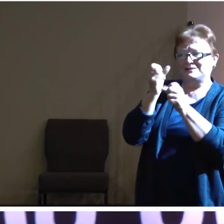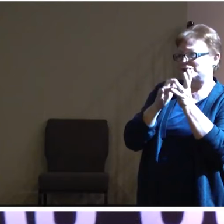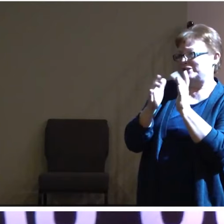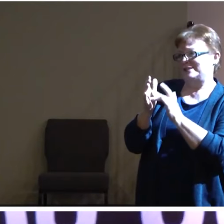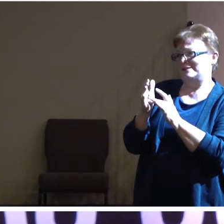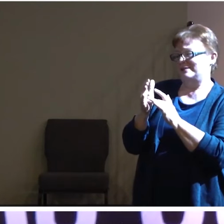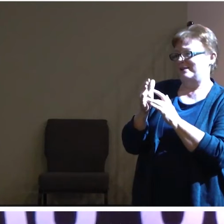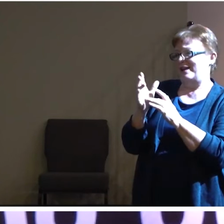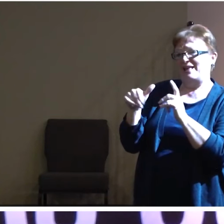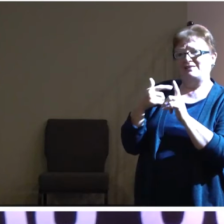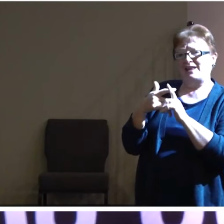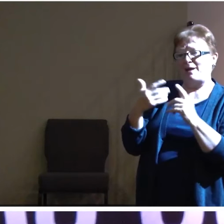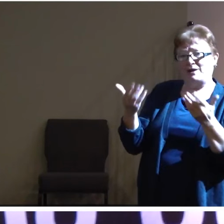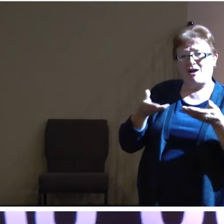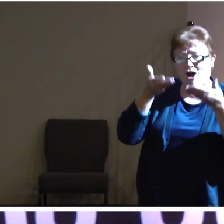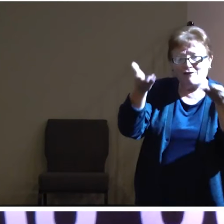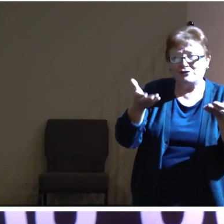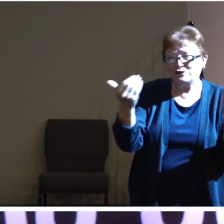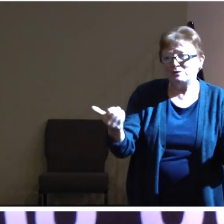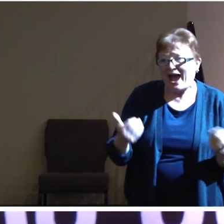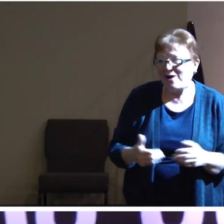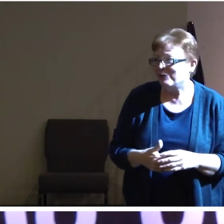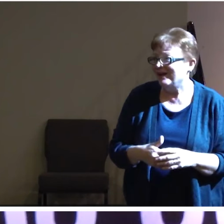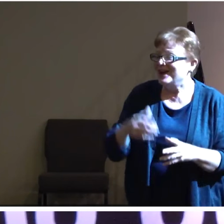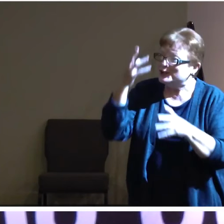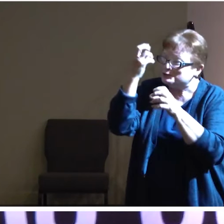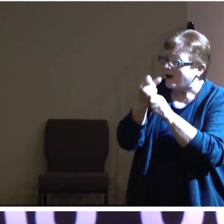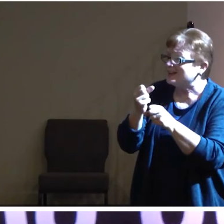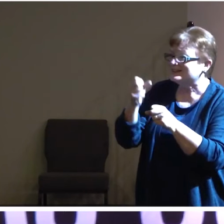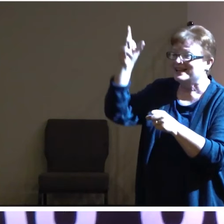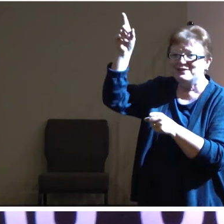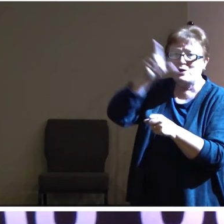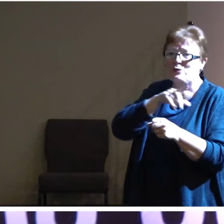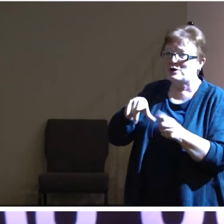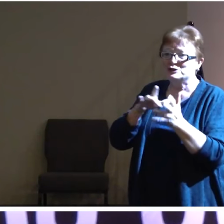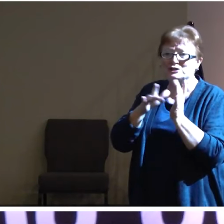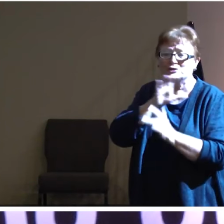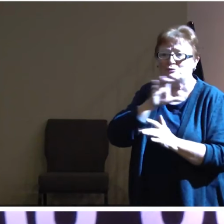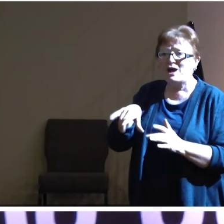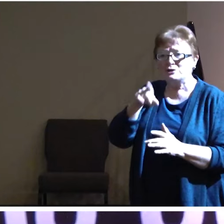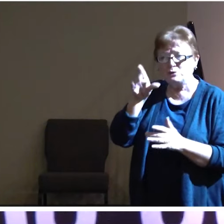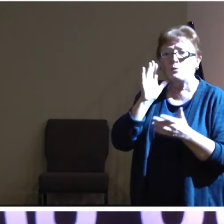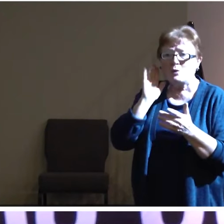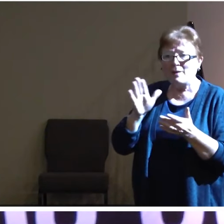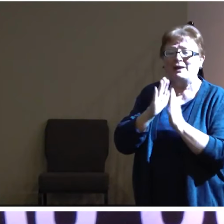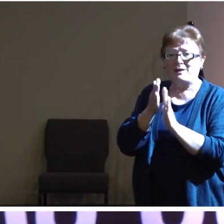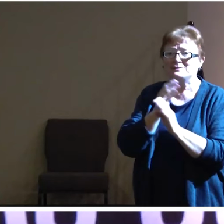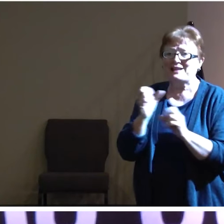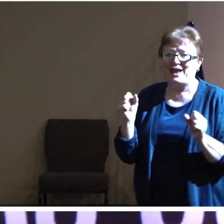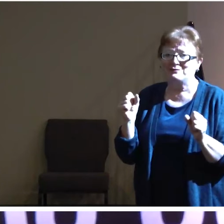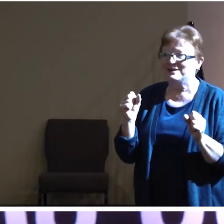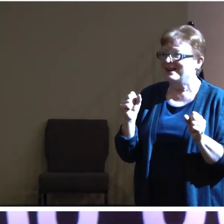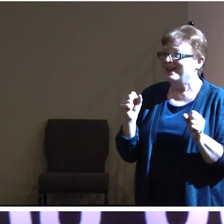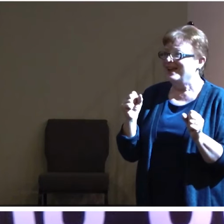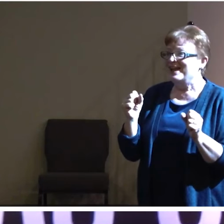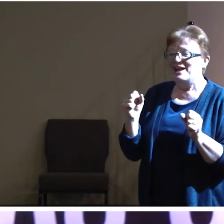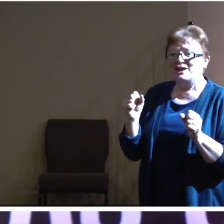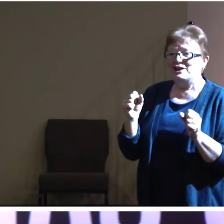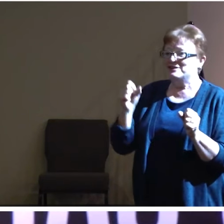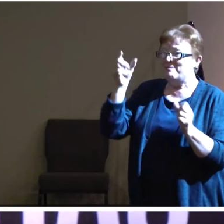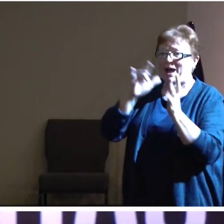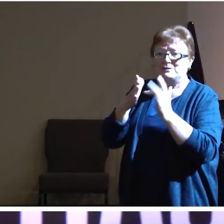a tremendous offer to you, an invitation to you. Trust in the Lord Jesus Christ, and you will be saved. The Bible teaches us that all, myself